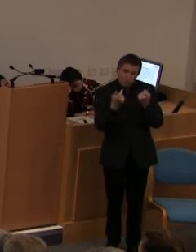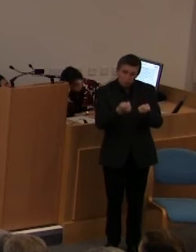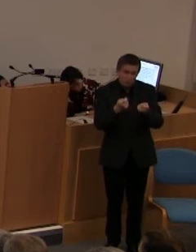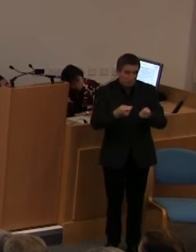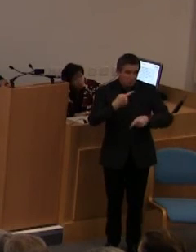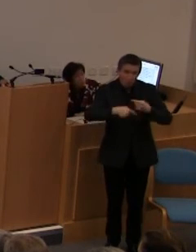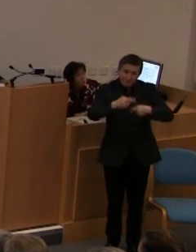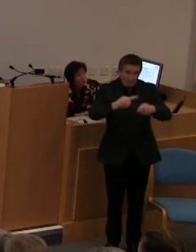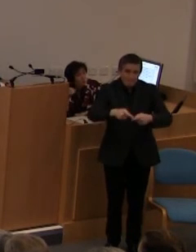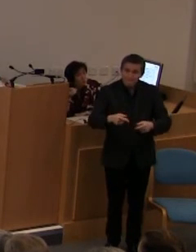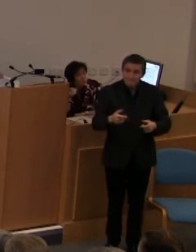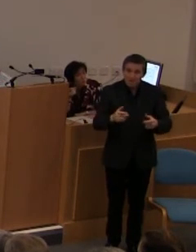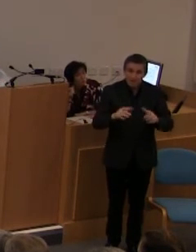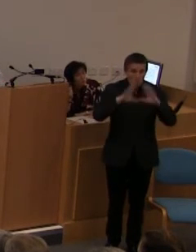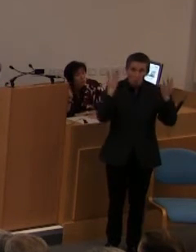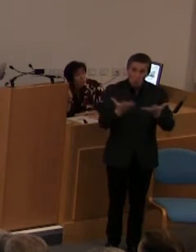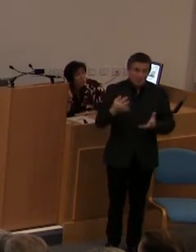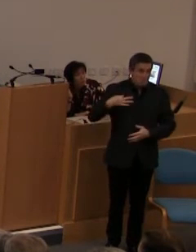very fast-changing world.